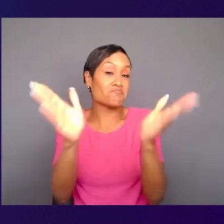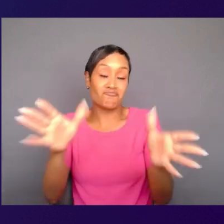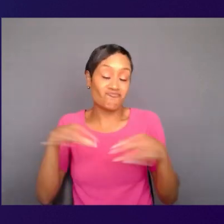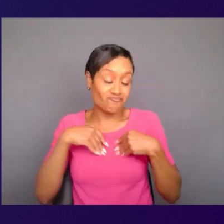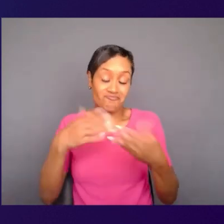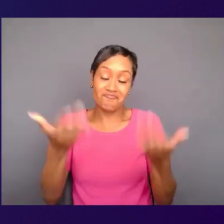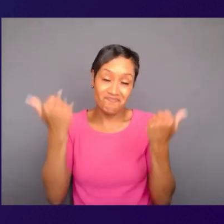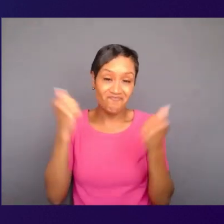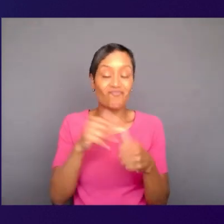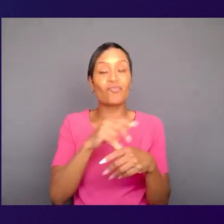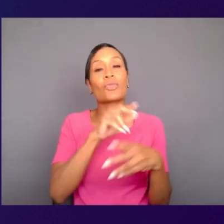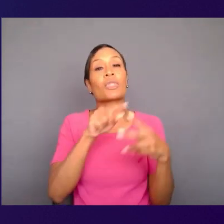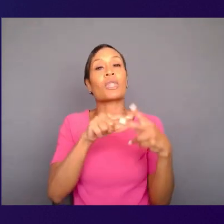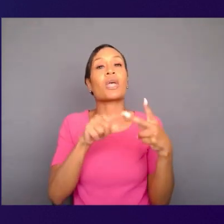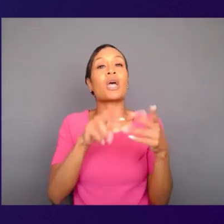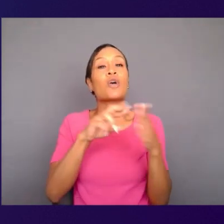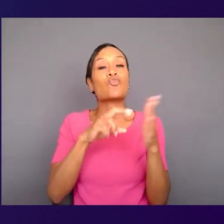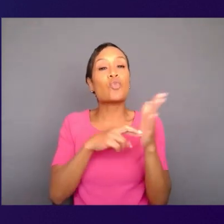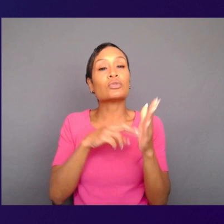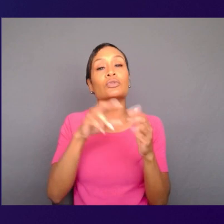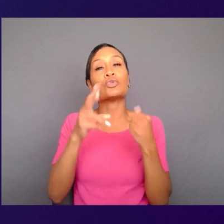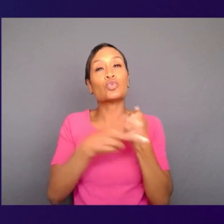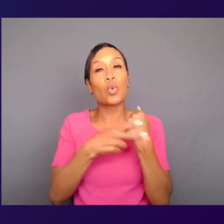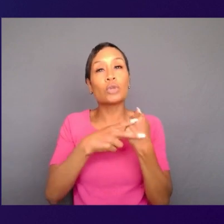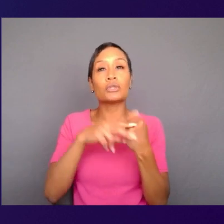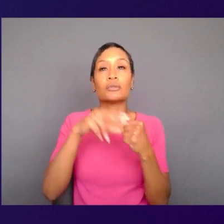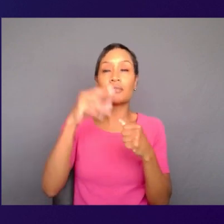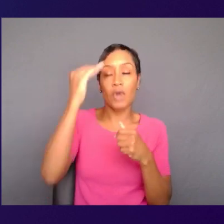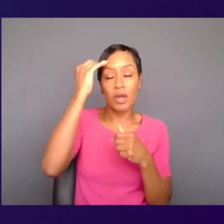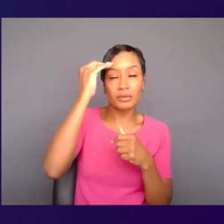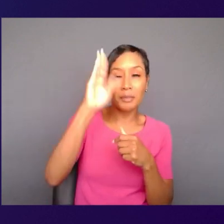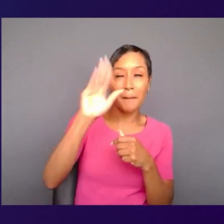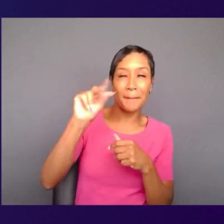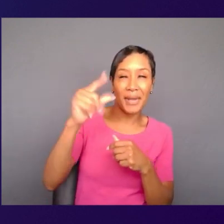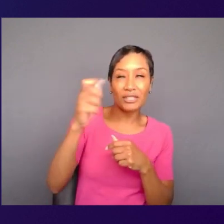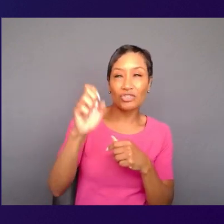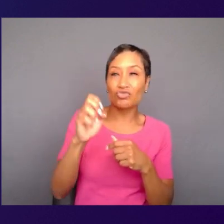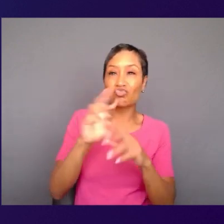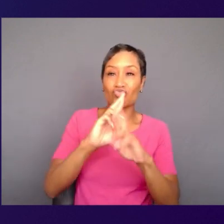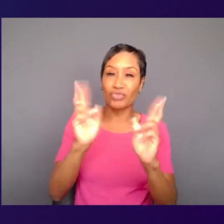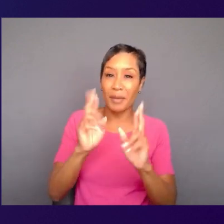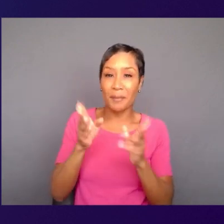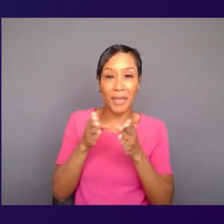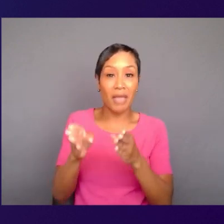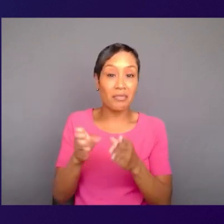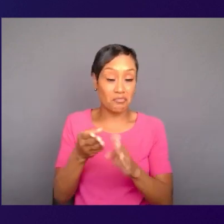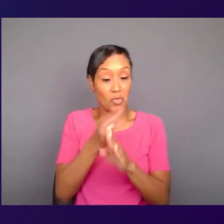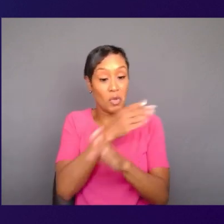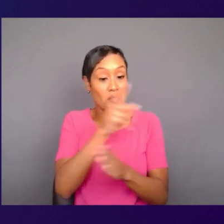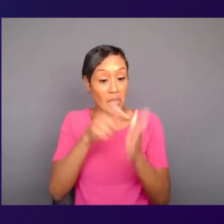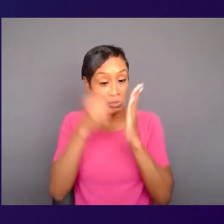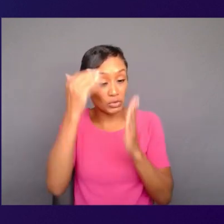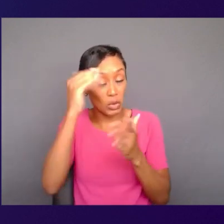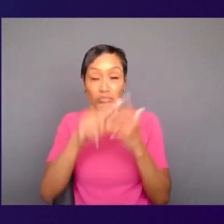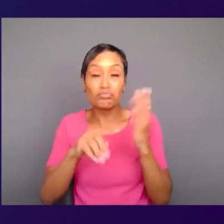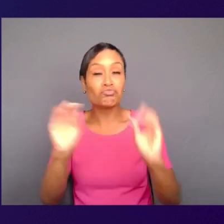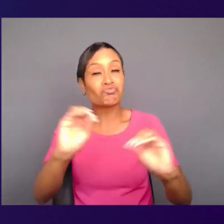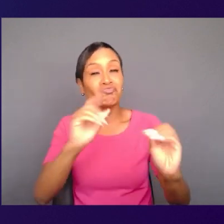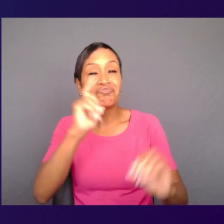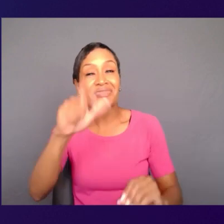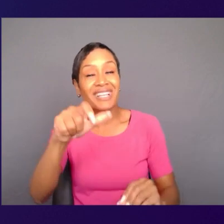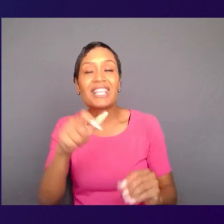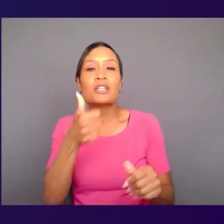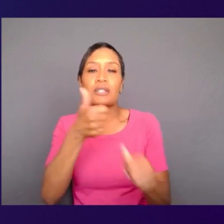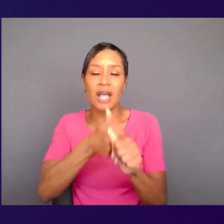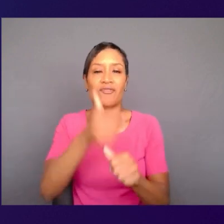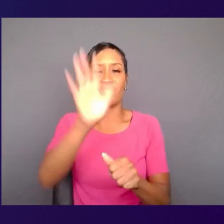Storage Knowledge Badge readiness path. No prior cloud experience is necessary to enroll. Each course in the path is designed to be self-paced